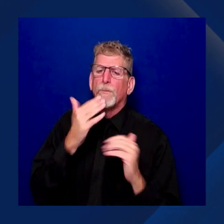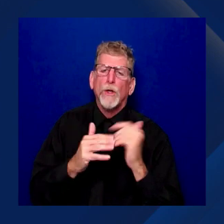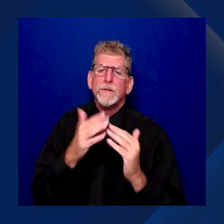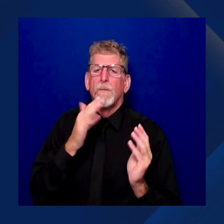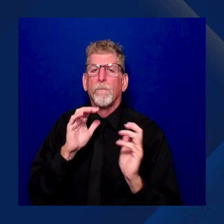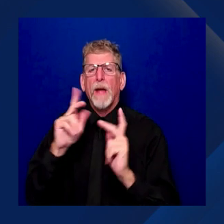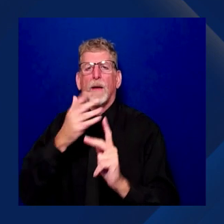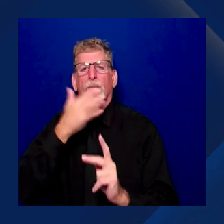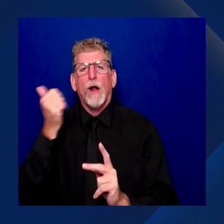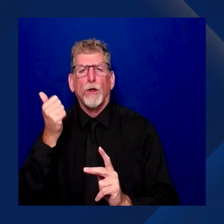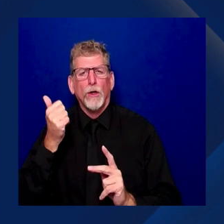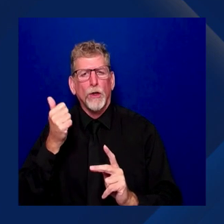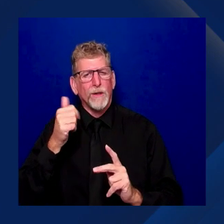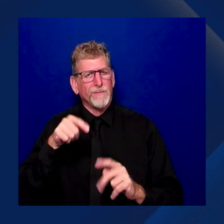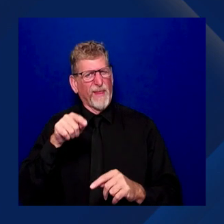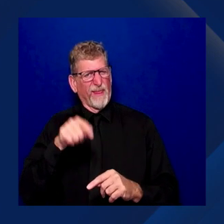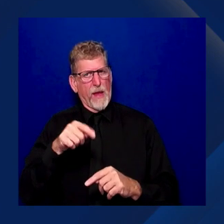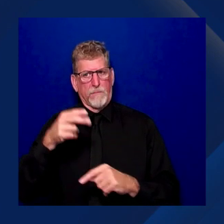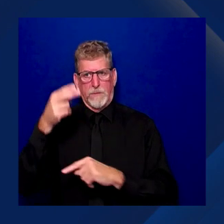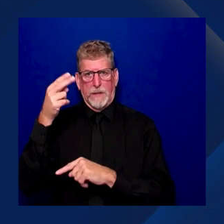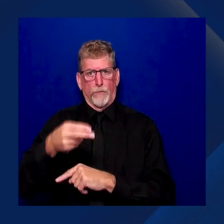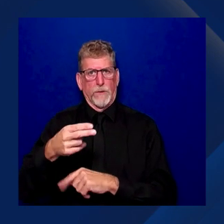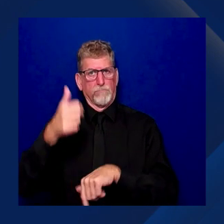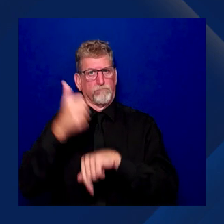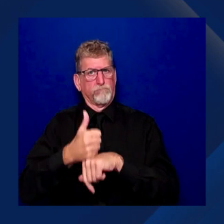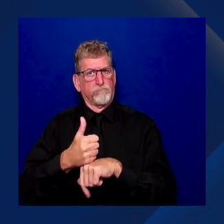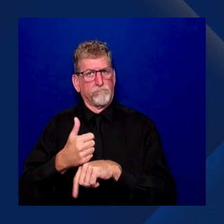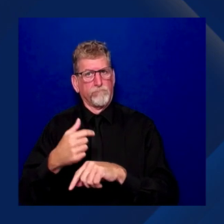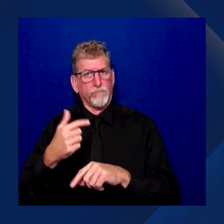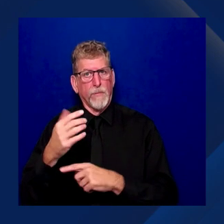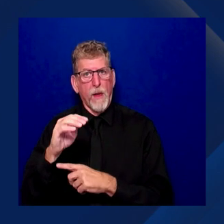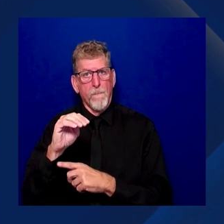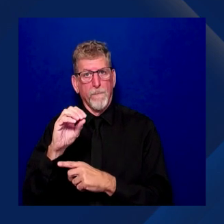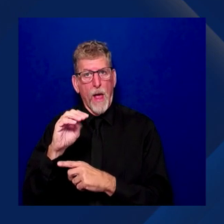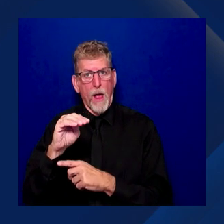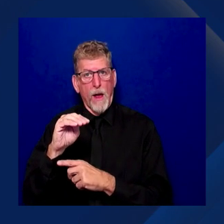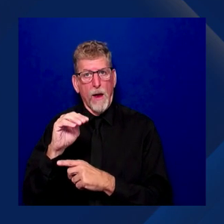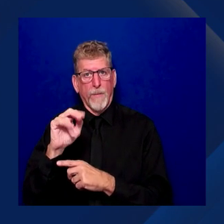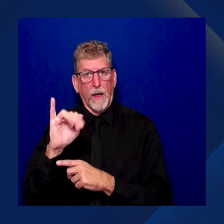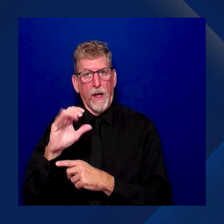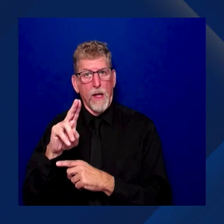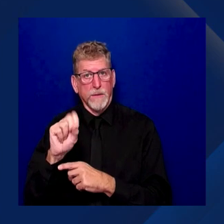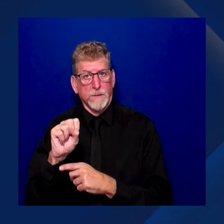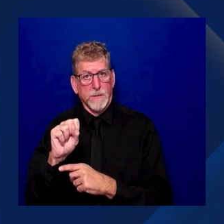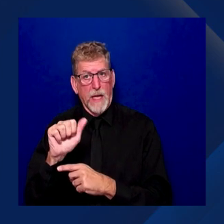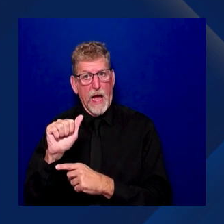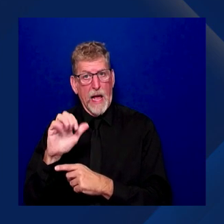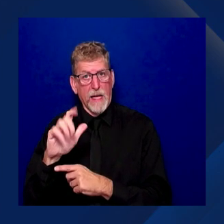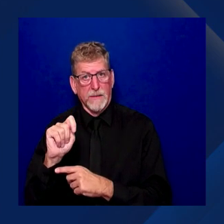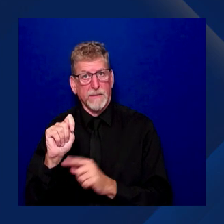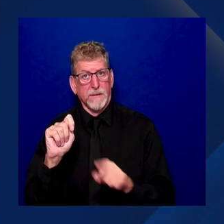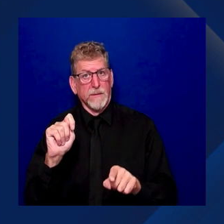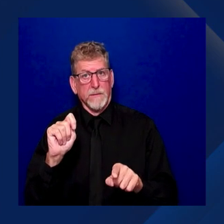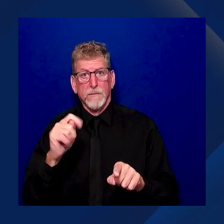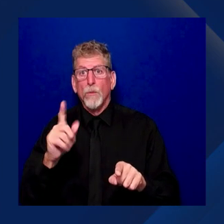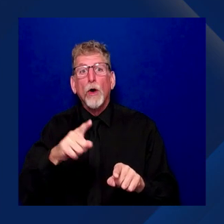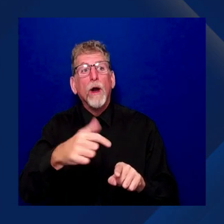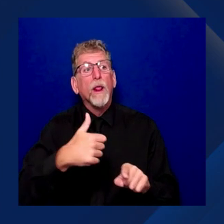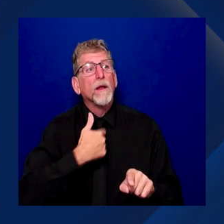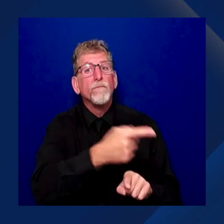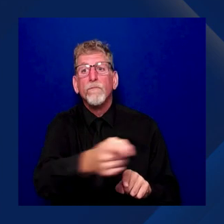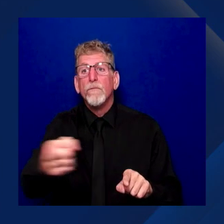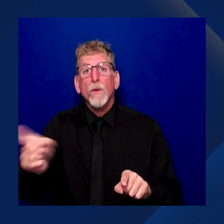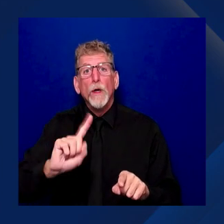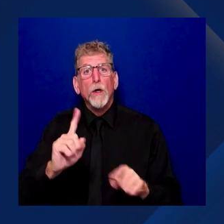ensure that no matter where a pregnant person lives, they can receive high-quality, culturally appropriate care